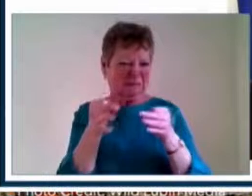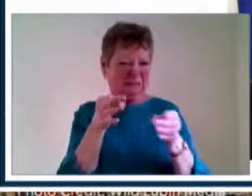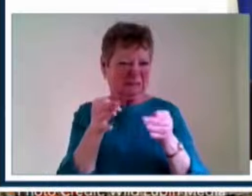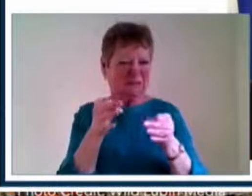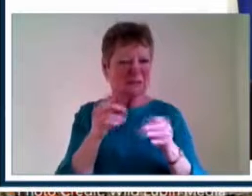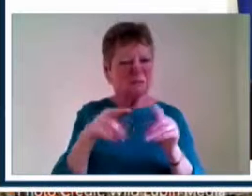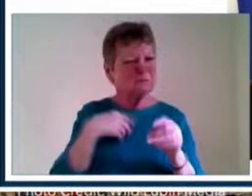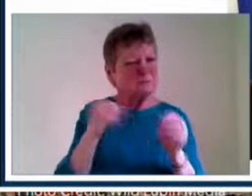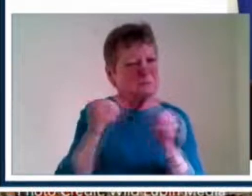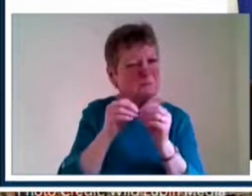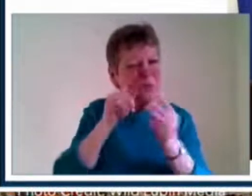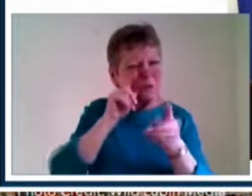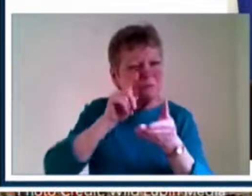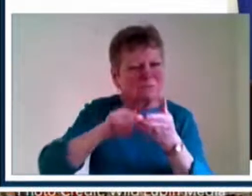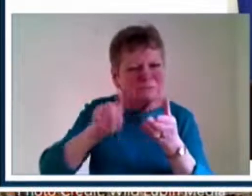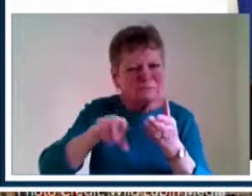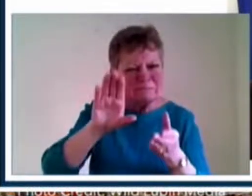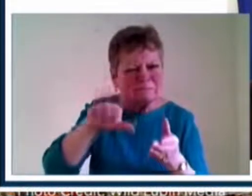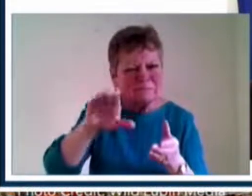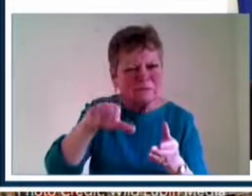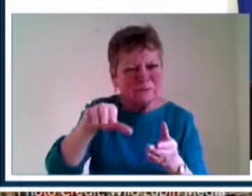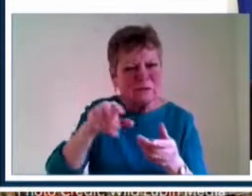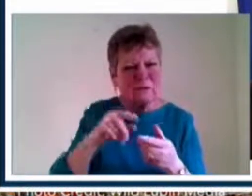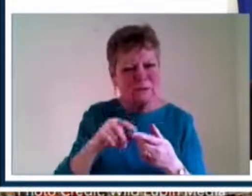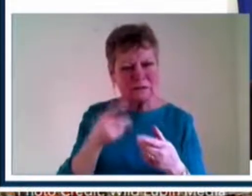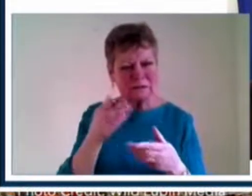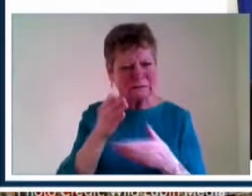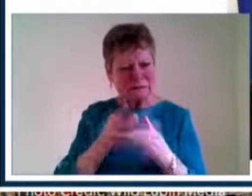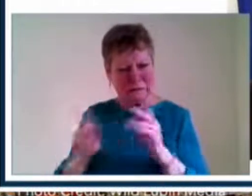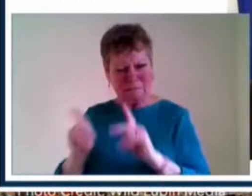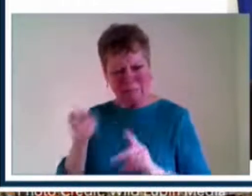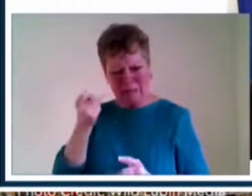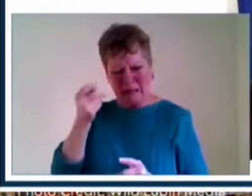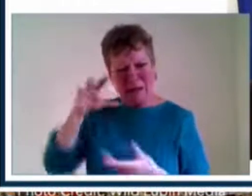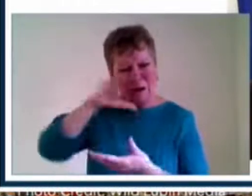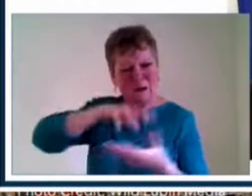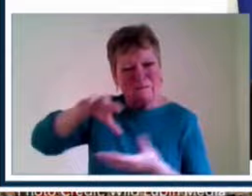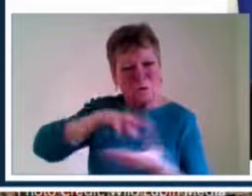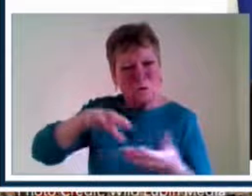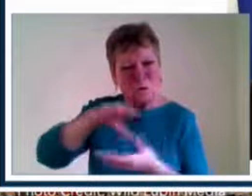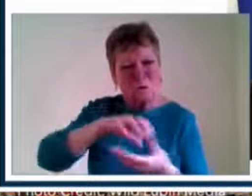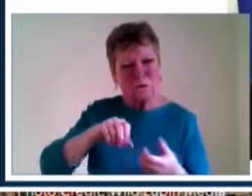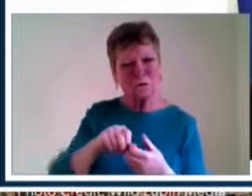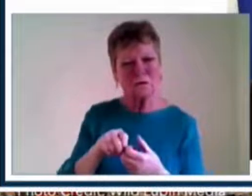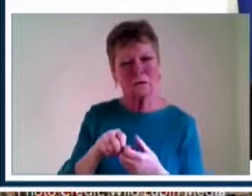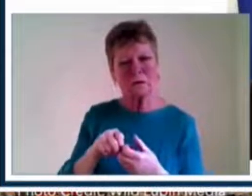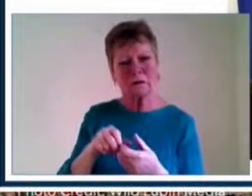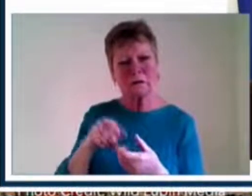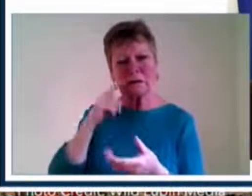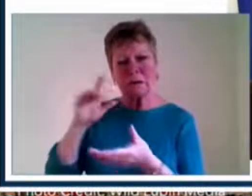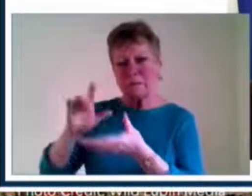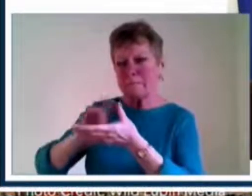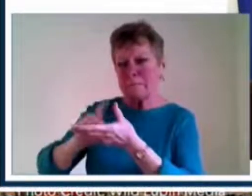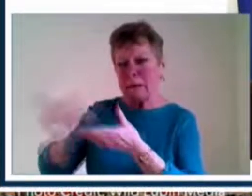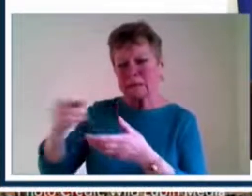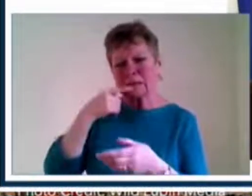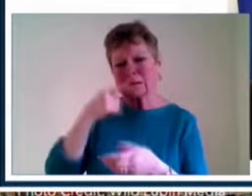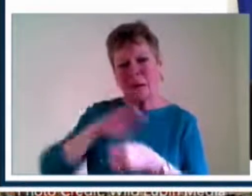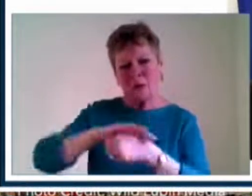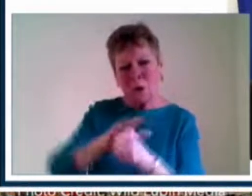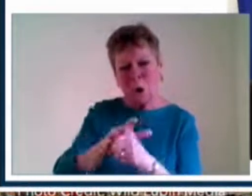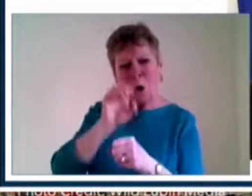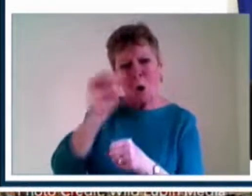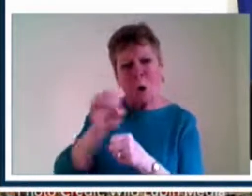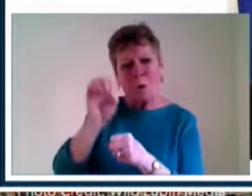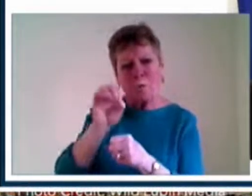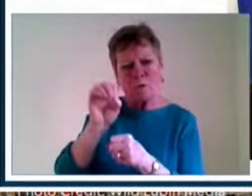explore something that I think has confused some people. The medical consensus seems to be that the Omicron variant produces, as